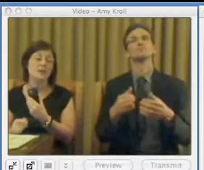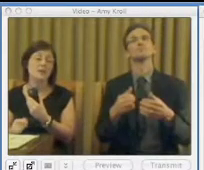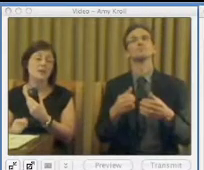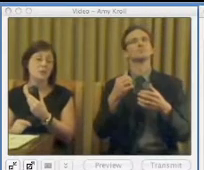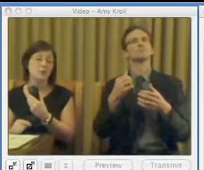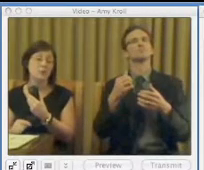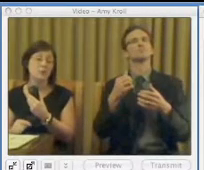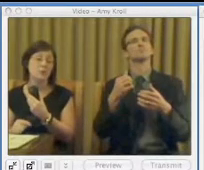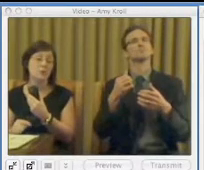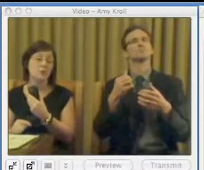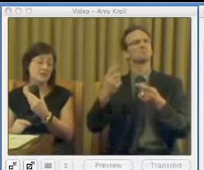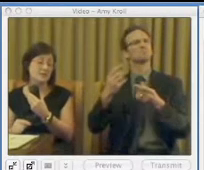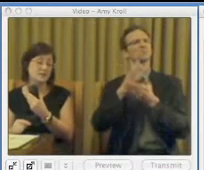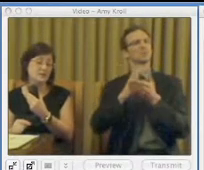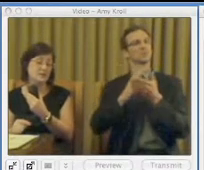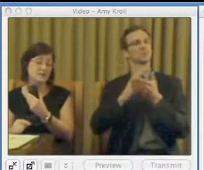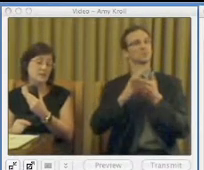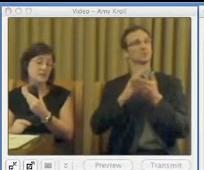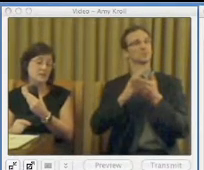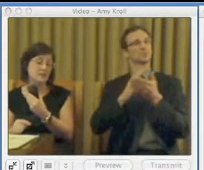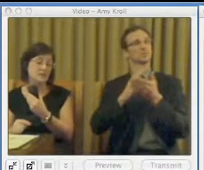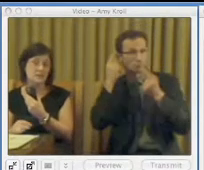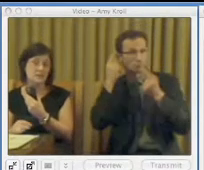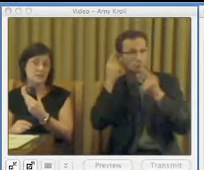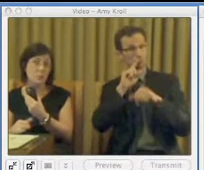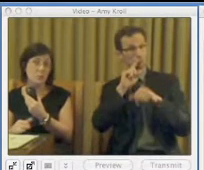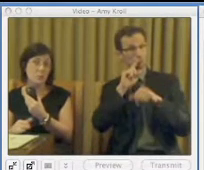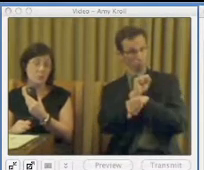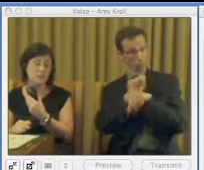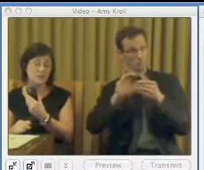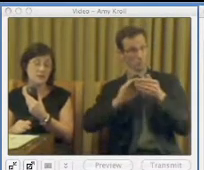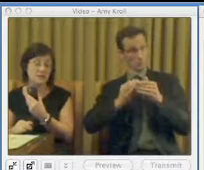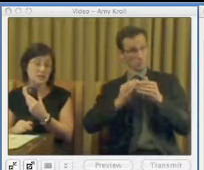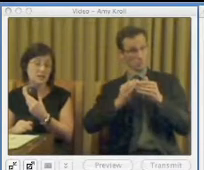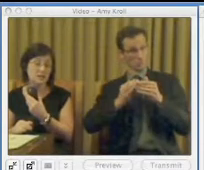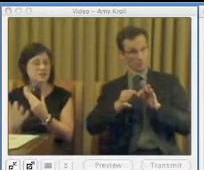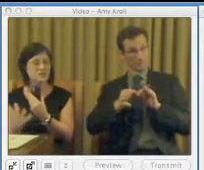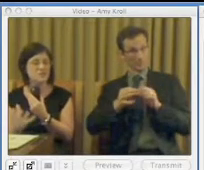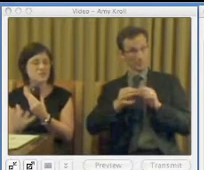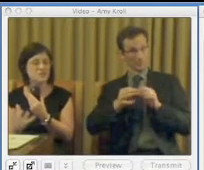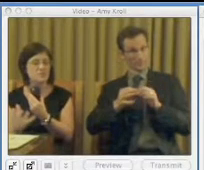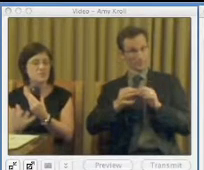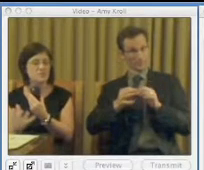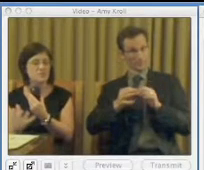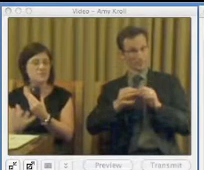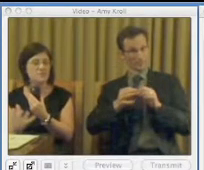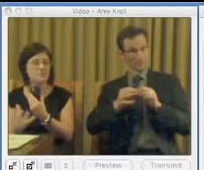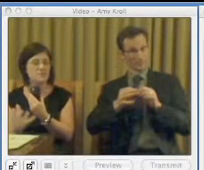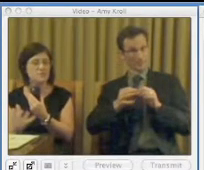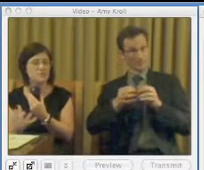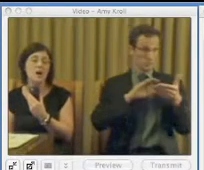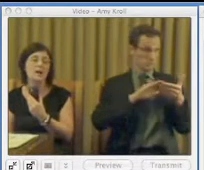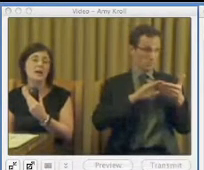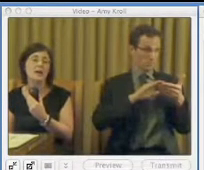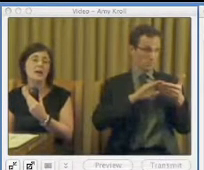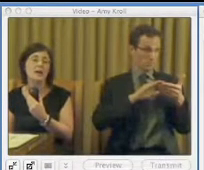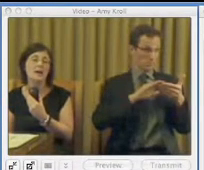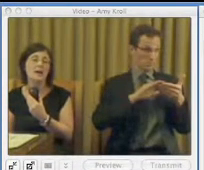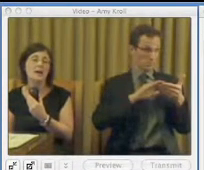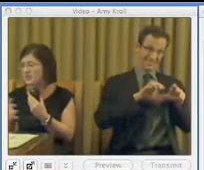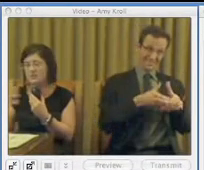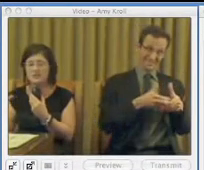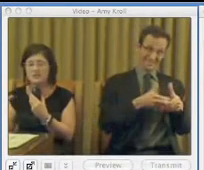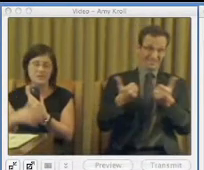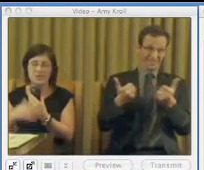Some people would question whether community interpreting is a distinct form of interpreting. So it's worth us revisiting what we